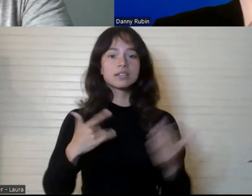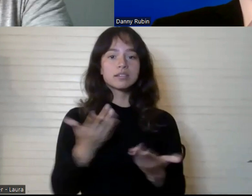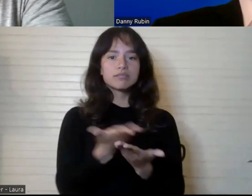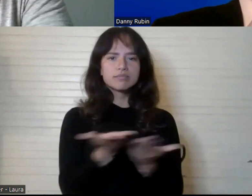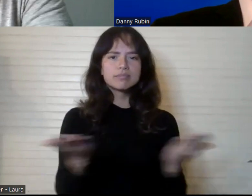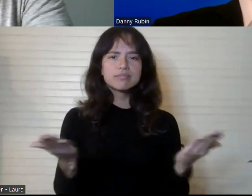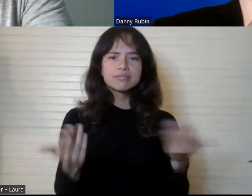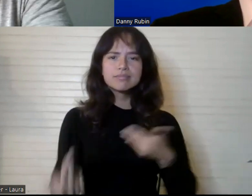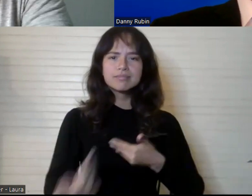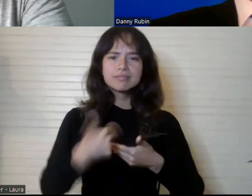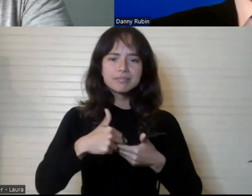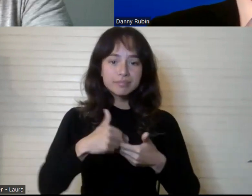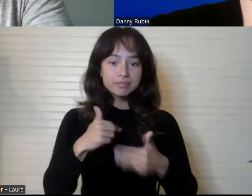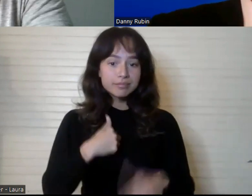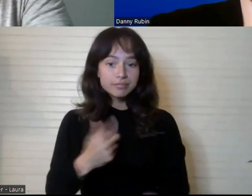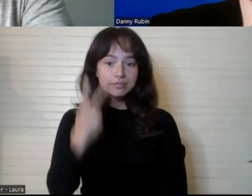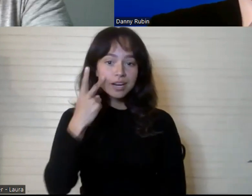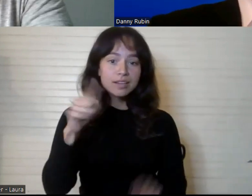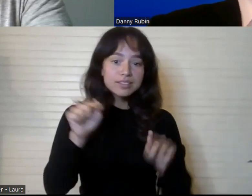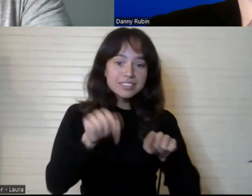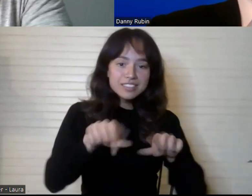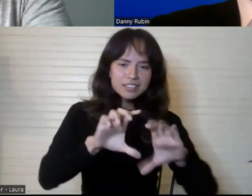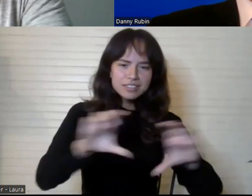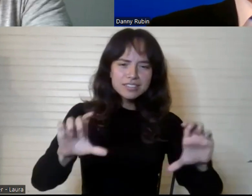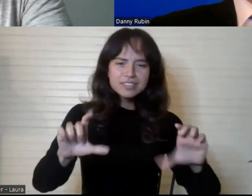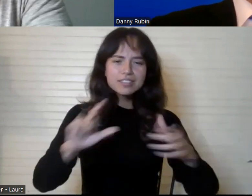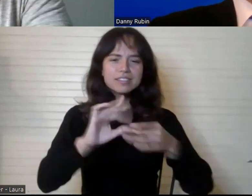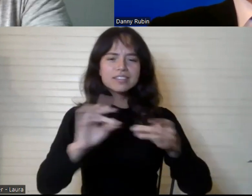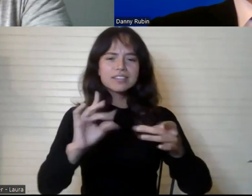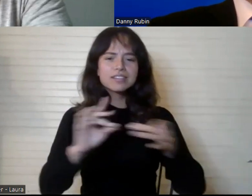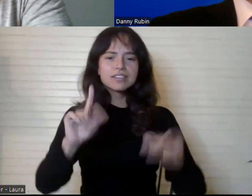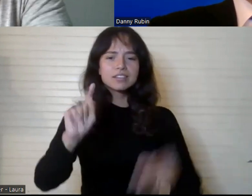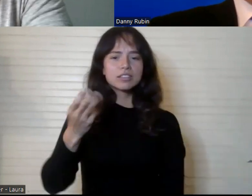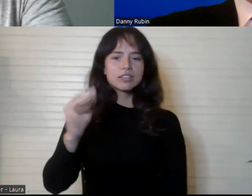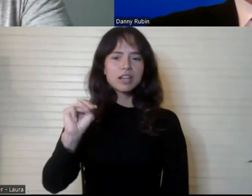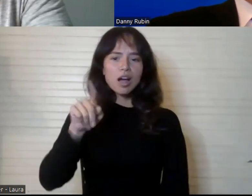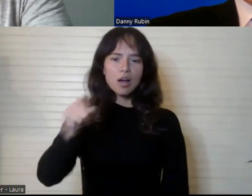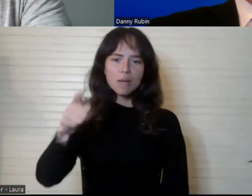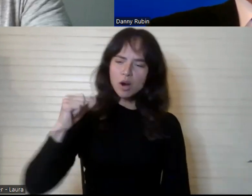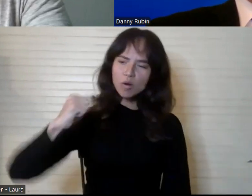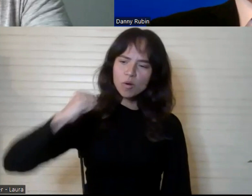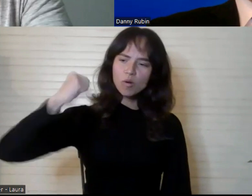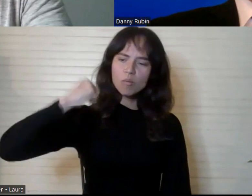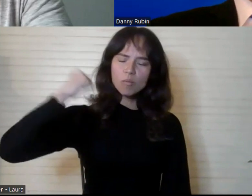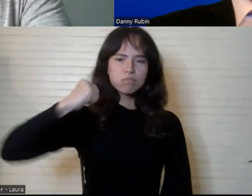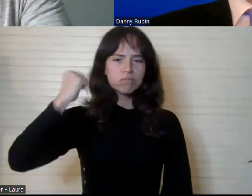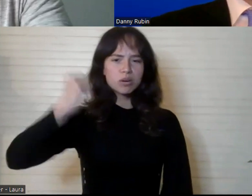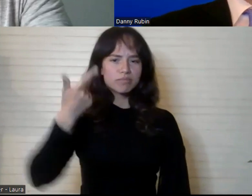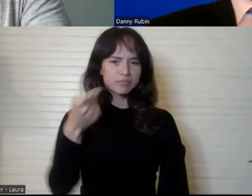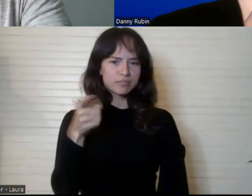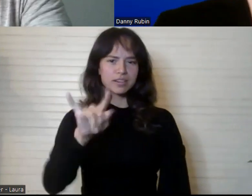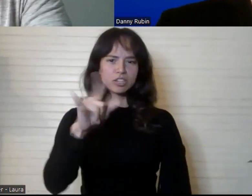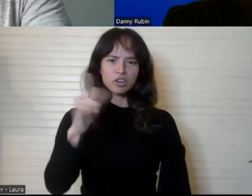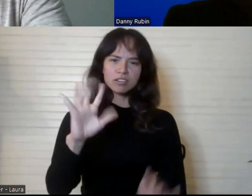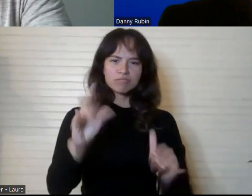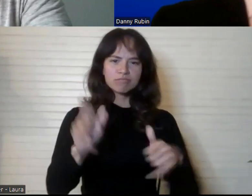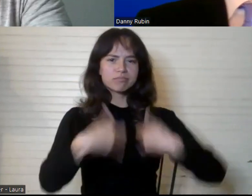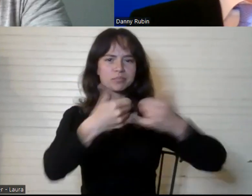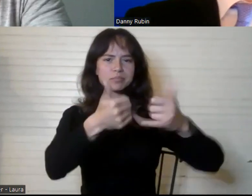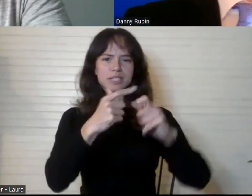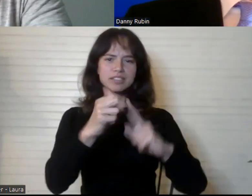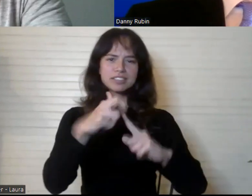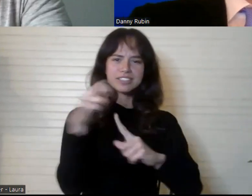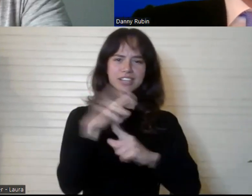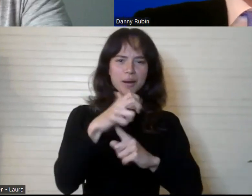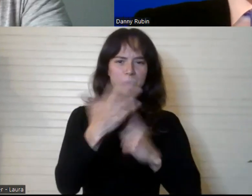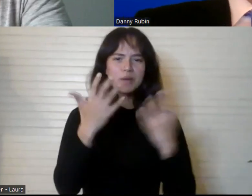Kimball, Michigan, go blue. Congratulations on your national championship, Tom. Bloomington, Indiana, Phoenix, Arizona, Redlands,